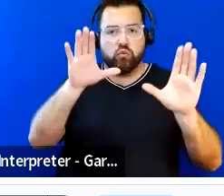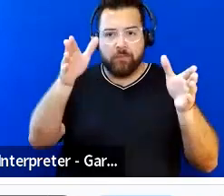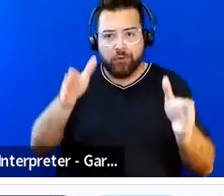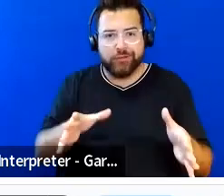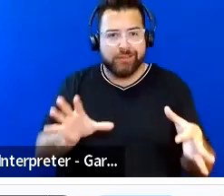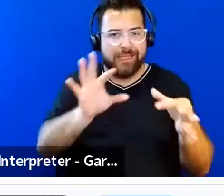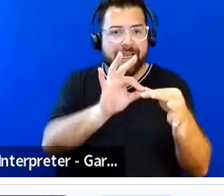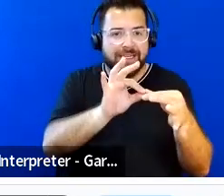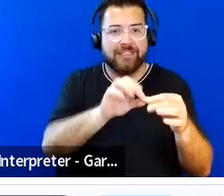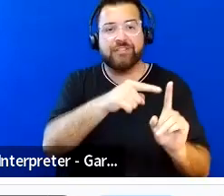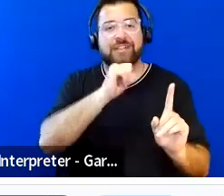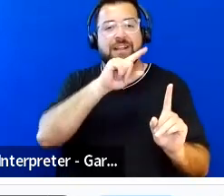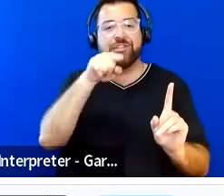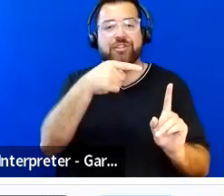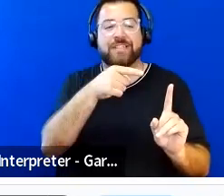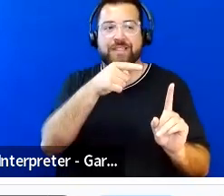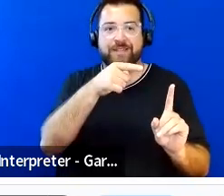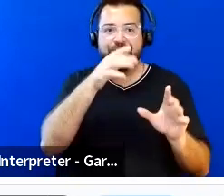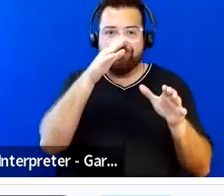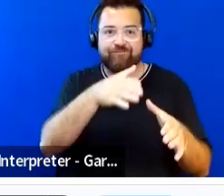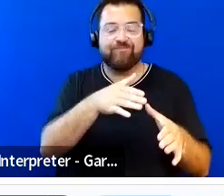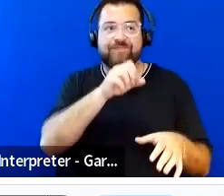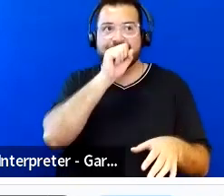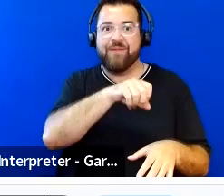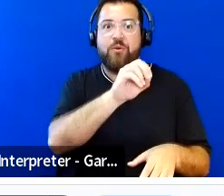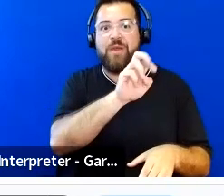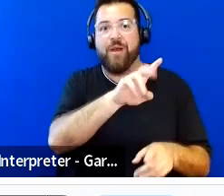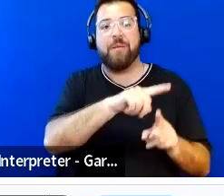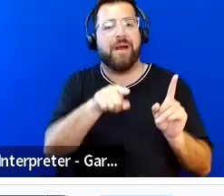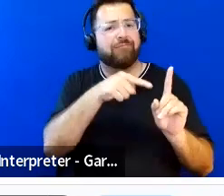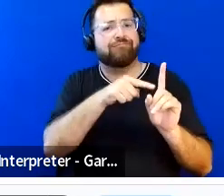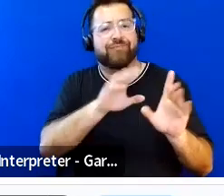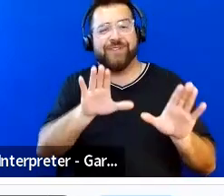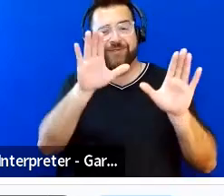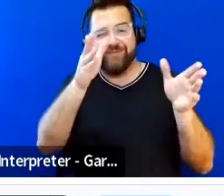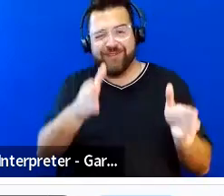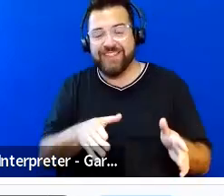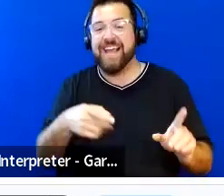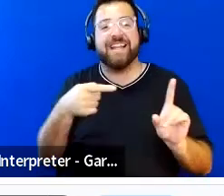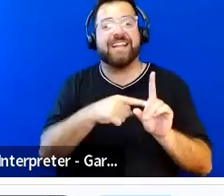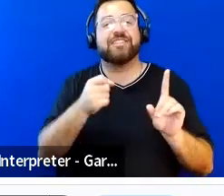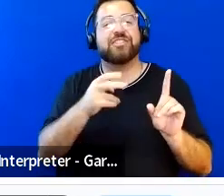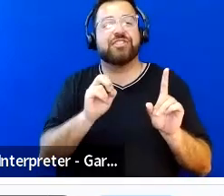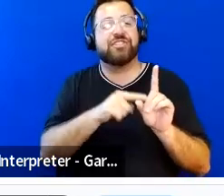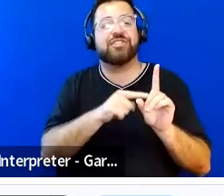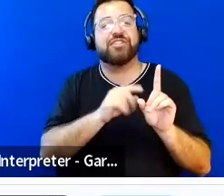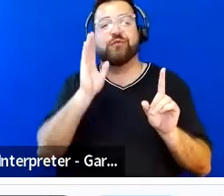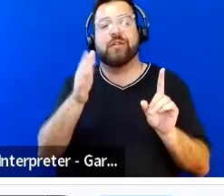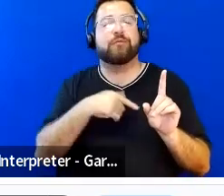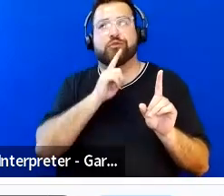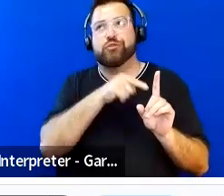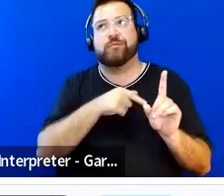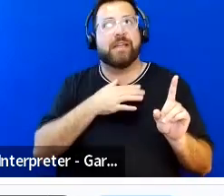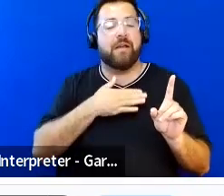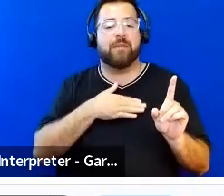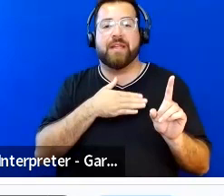not only into OER, but she's just like a great person. And she will, I'm sure she'll be happy to